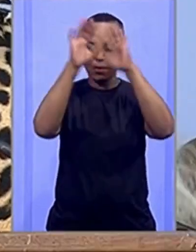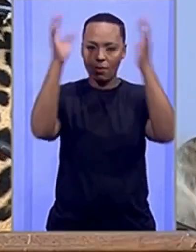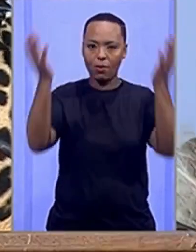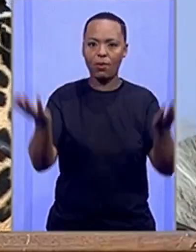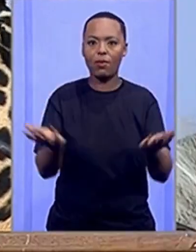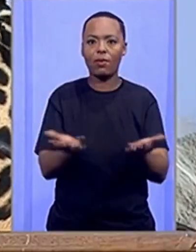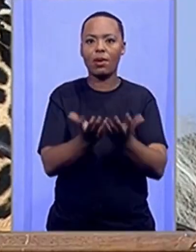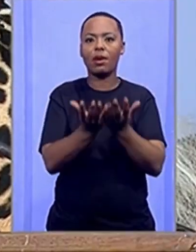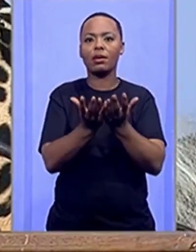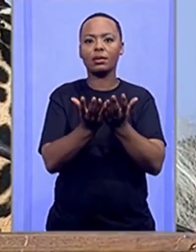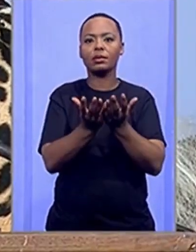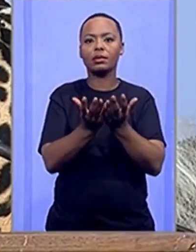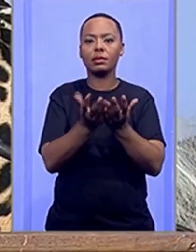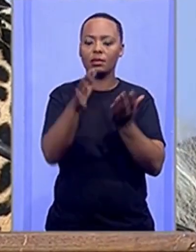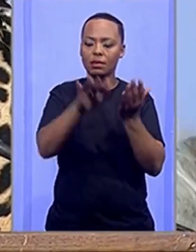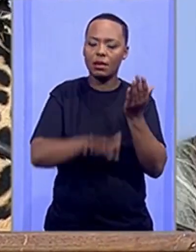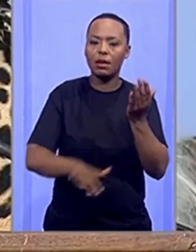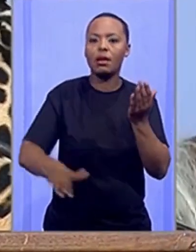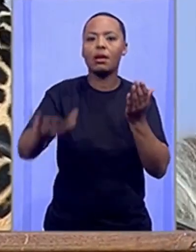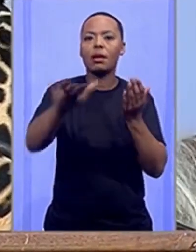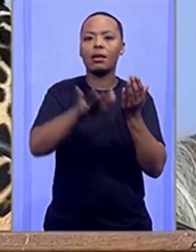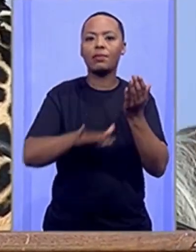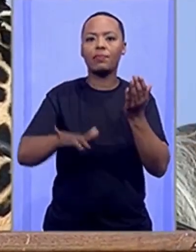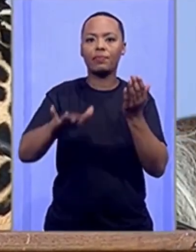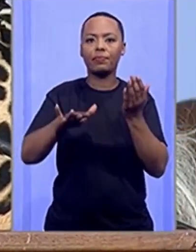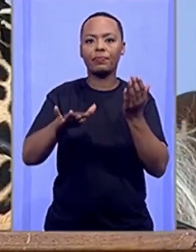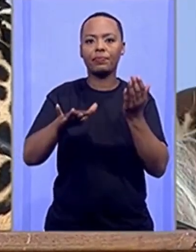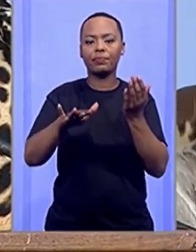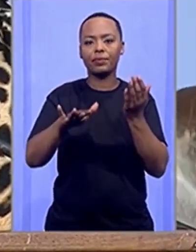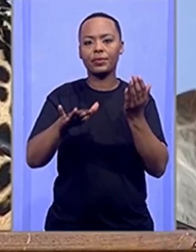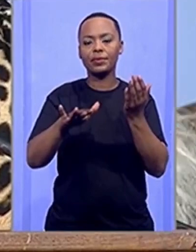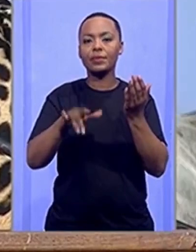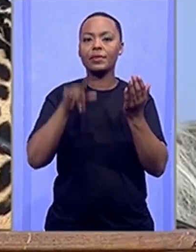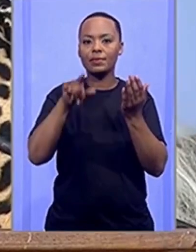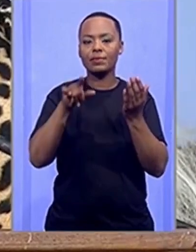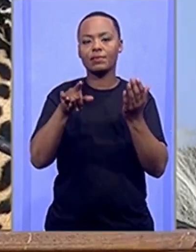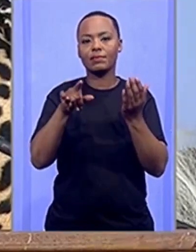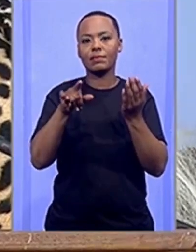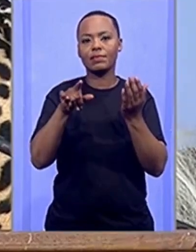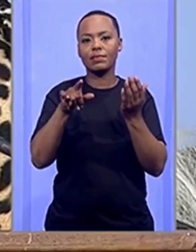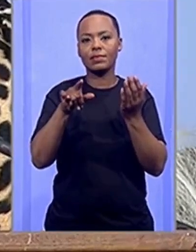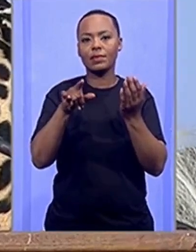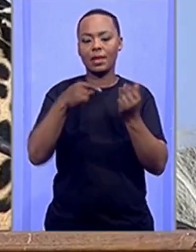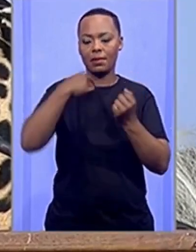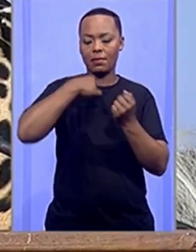as the one who rests on the shoulders